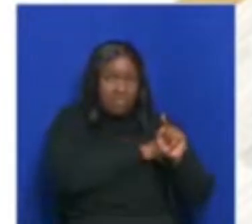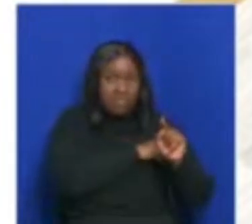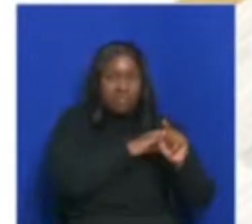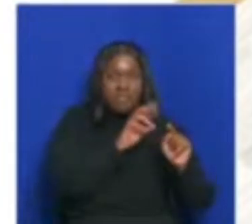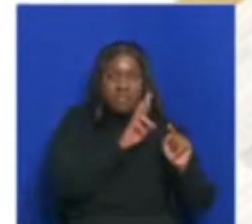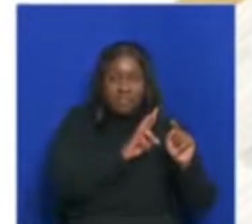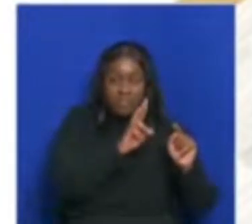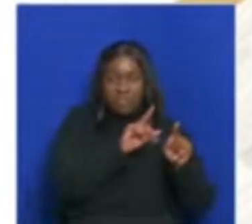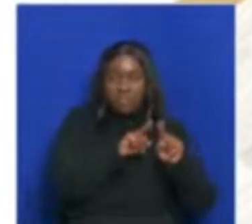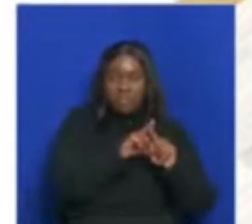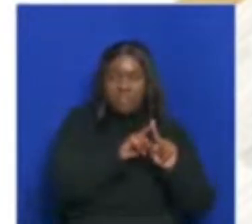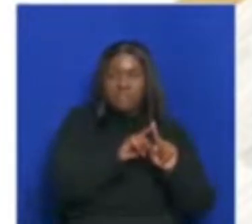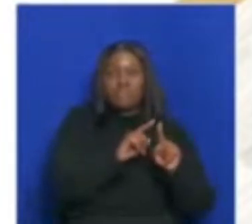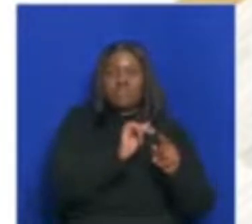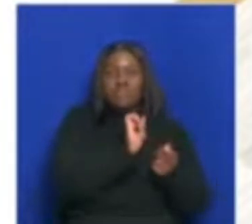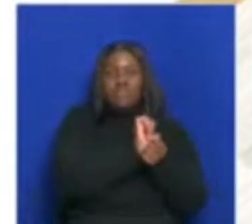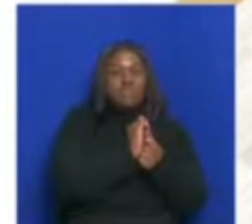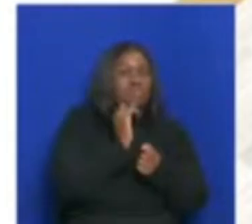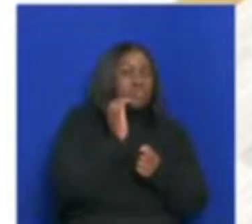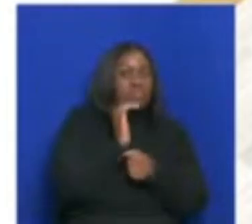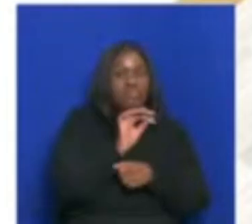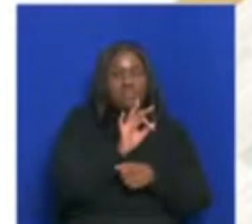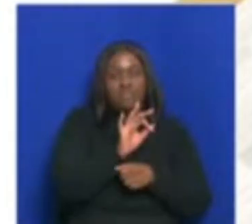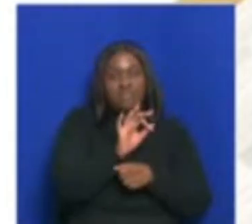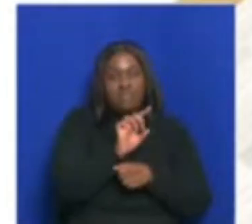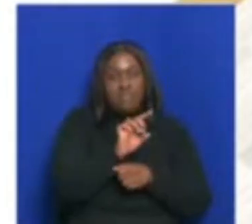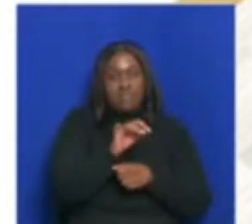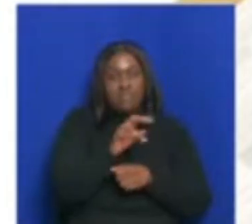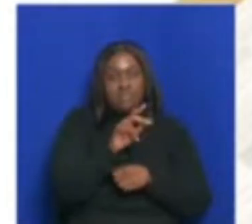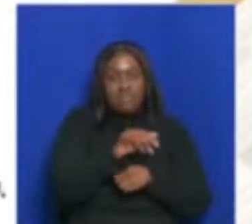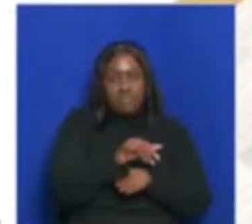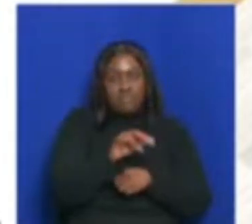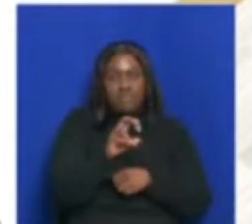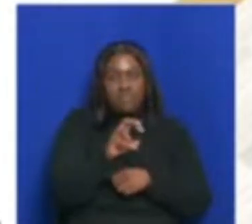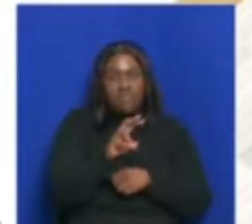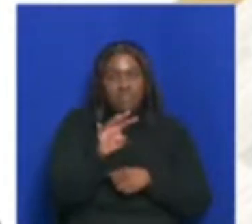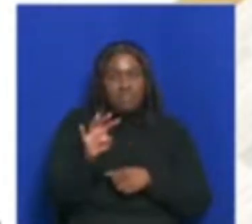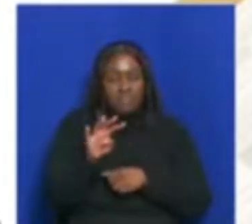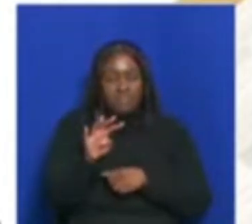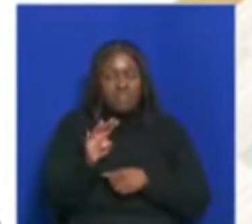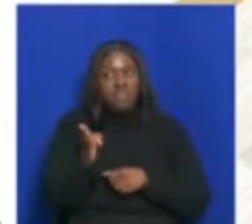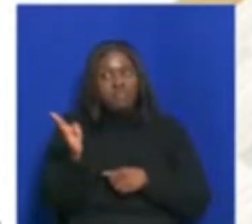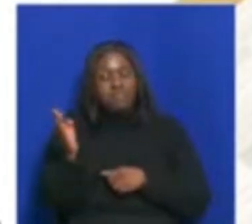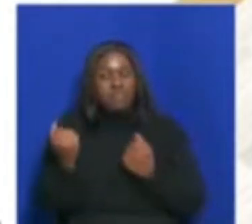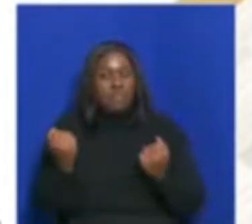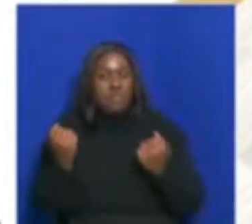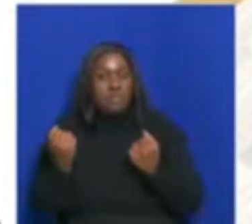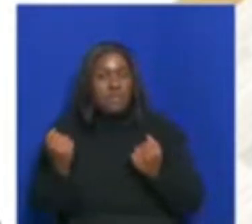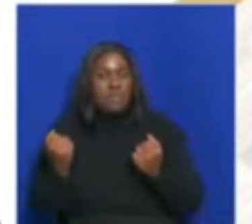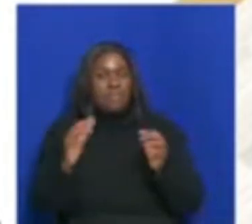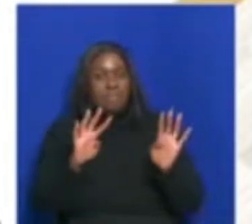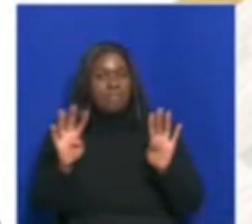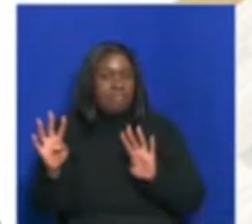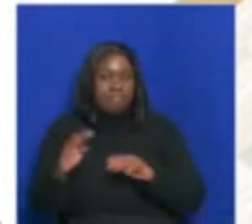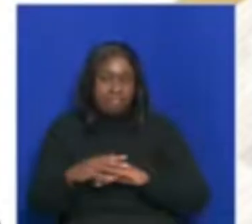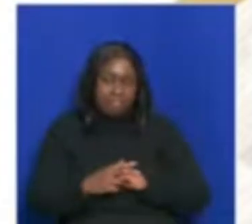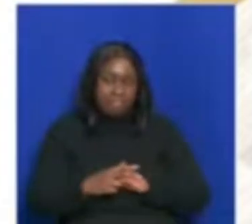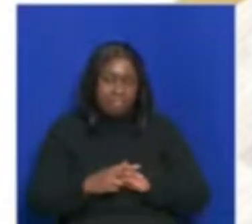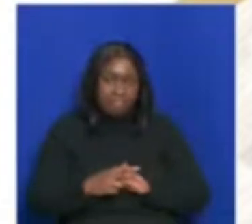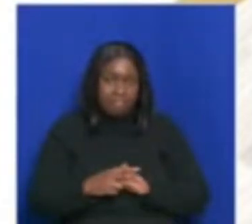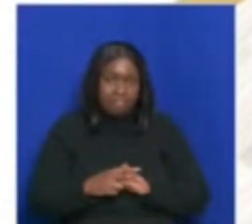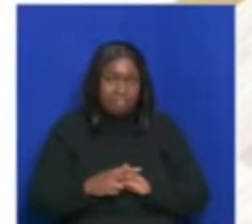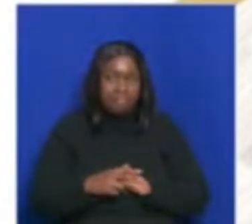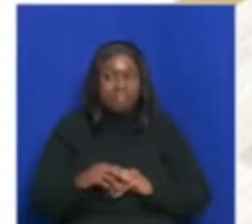31st of July 2024 and appeared in Pinetown Court. IPOD made recommendations to the SAPS